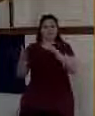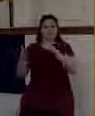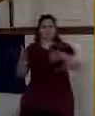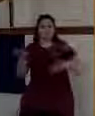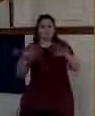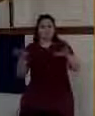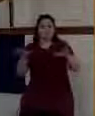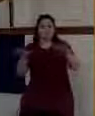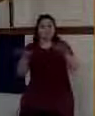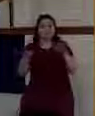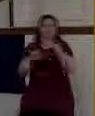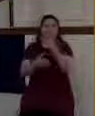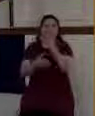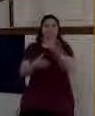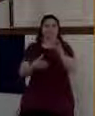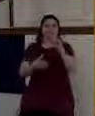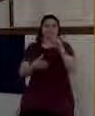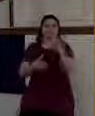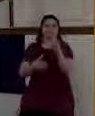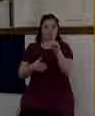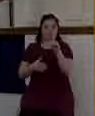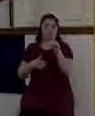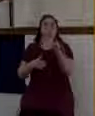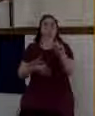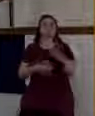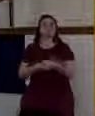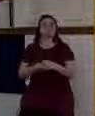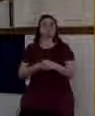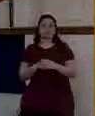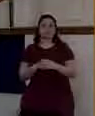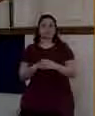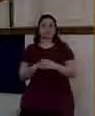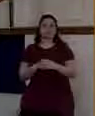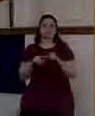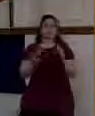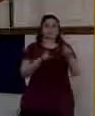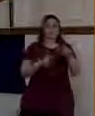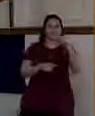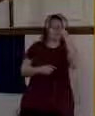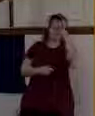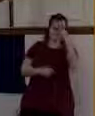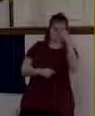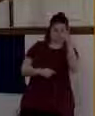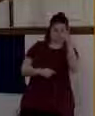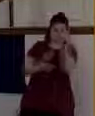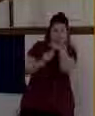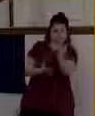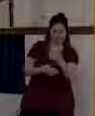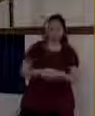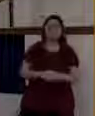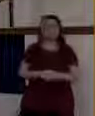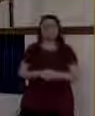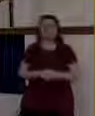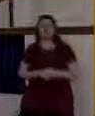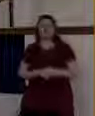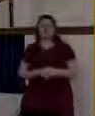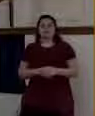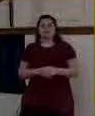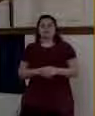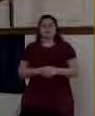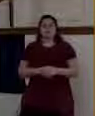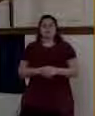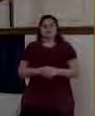to their father. Now notice that this old prophet hears the exploits of the man of God. Word was beginning